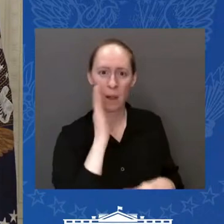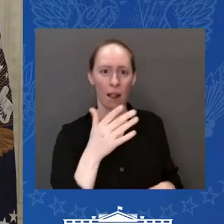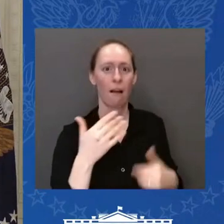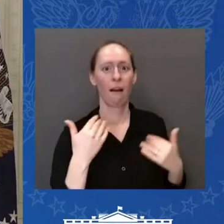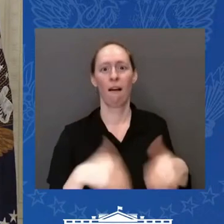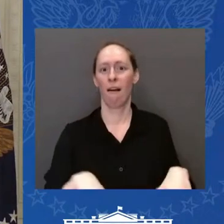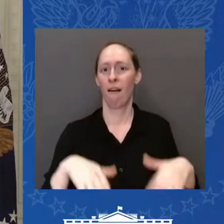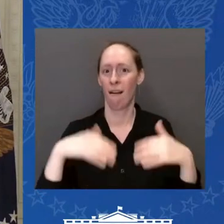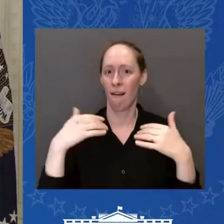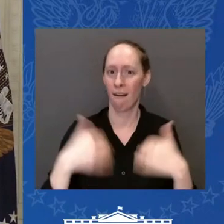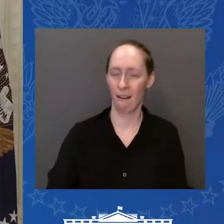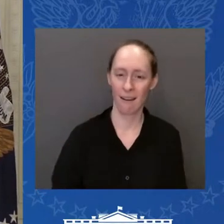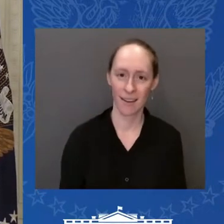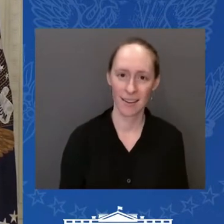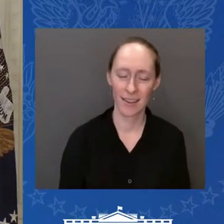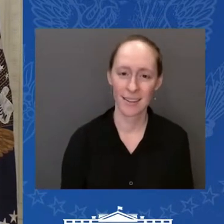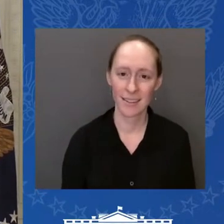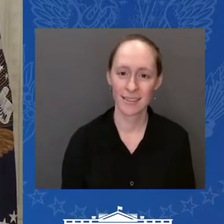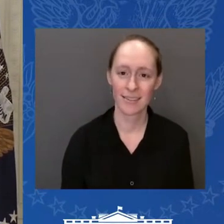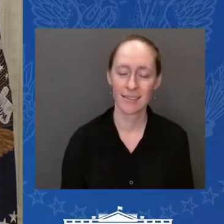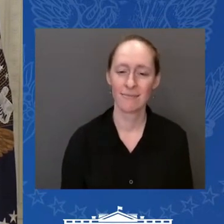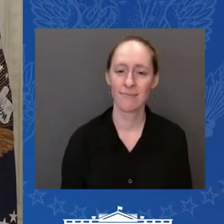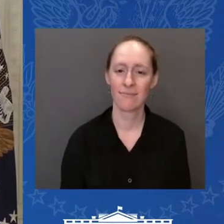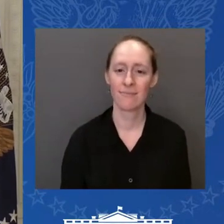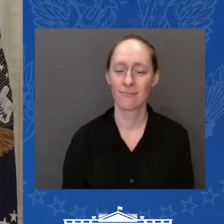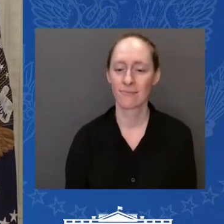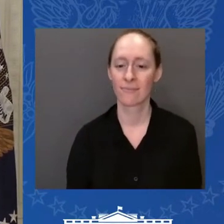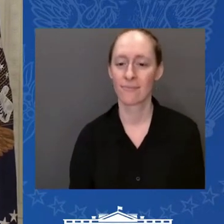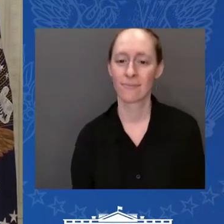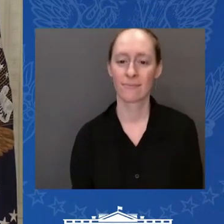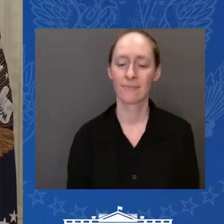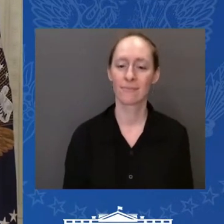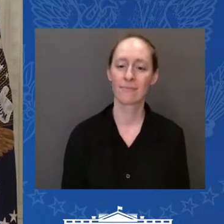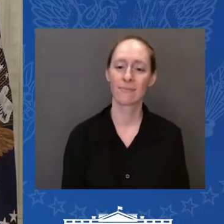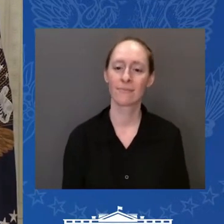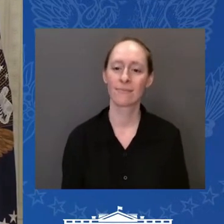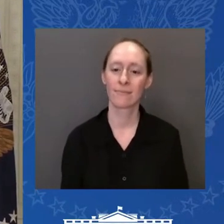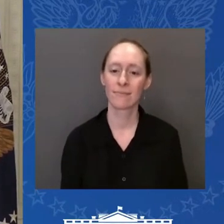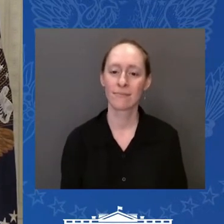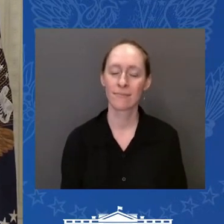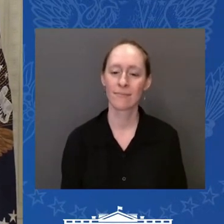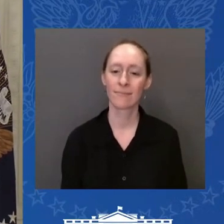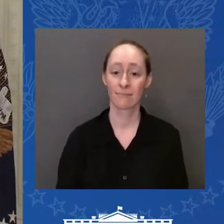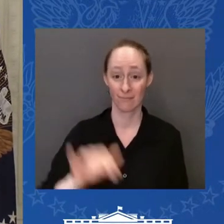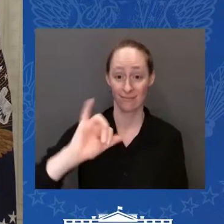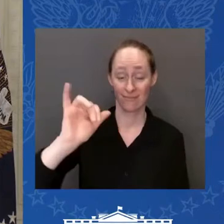both married way above our station. Way, way above our station.